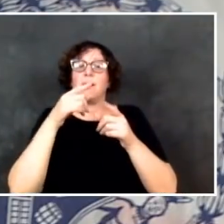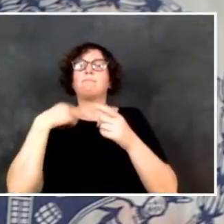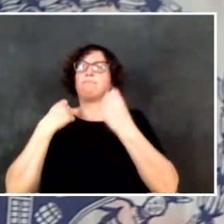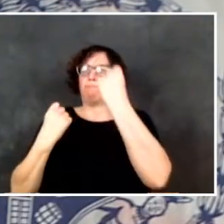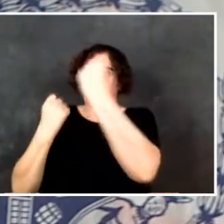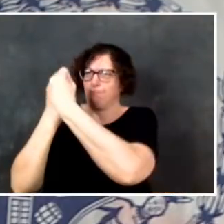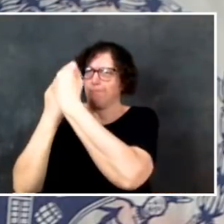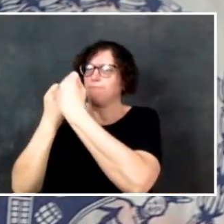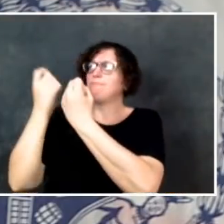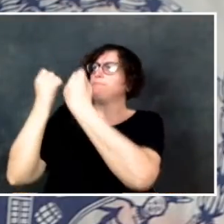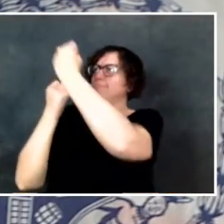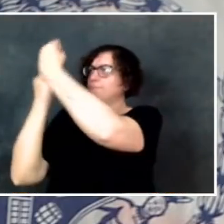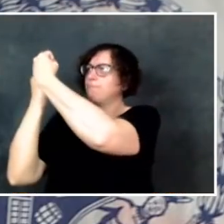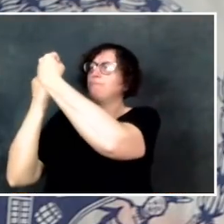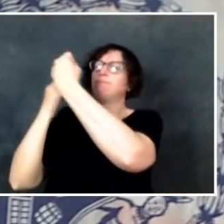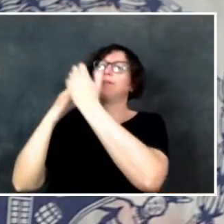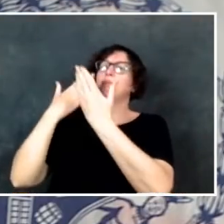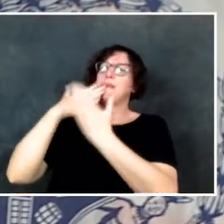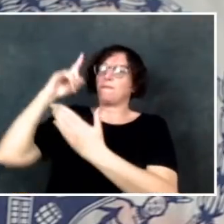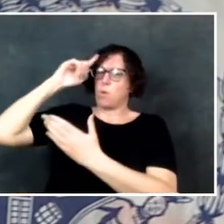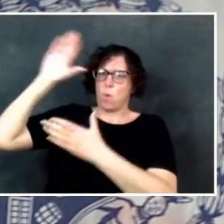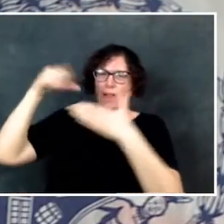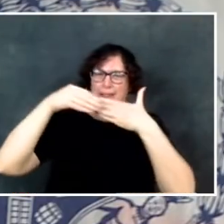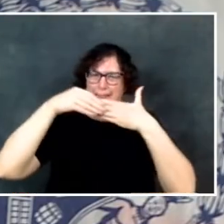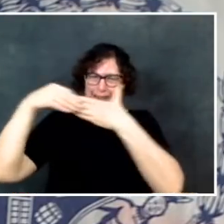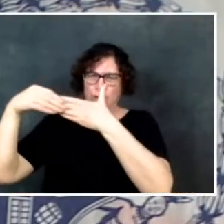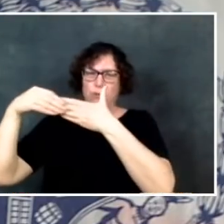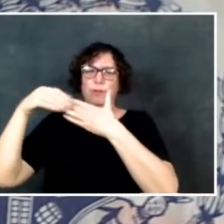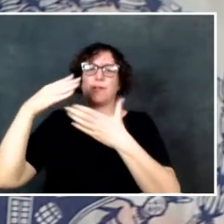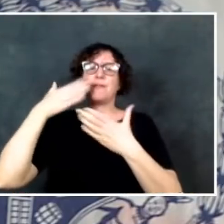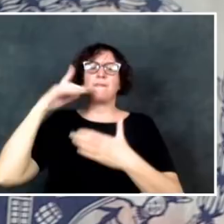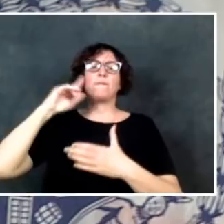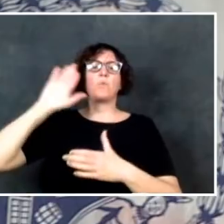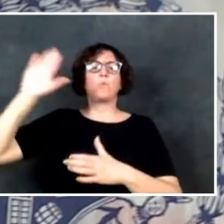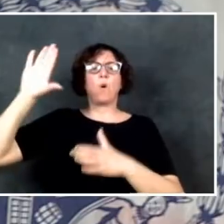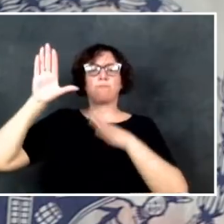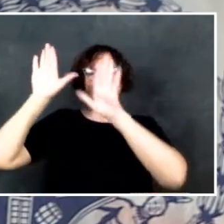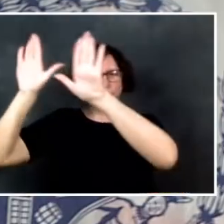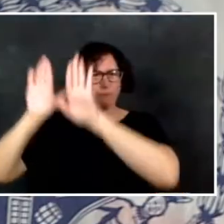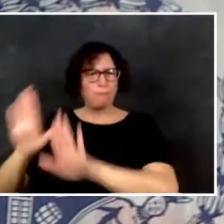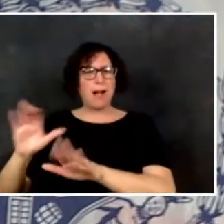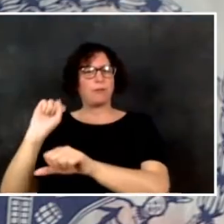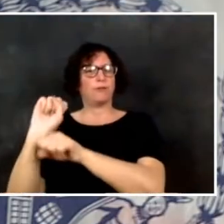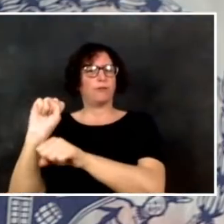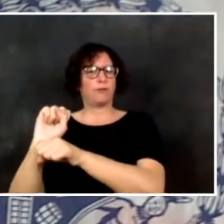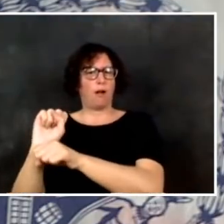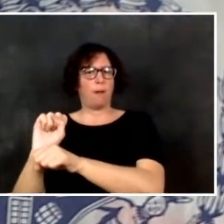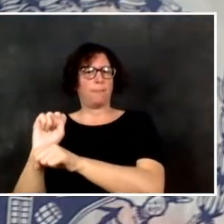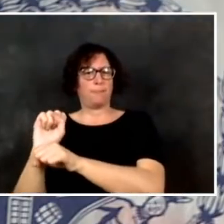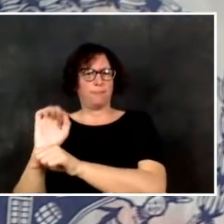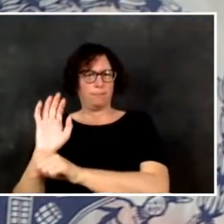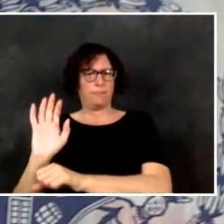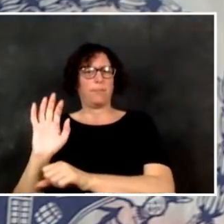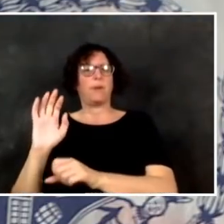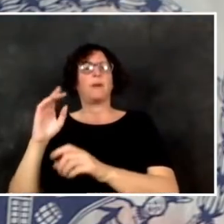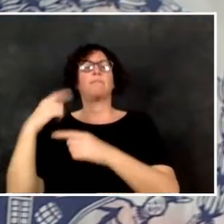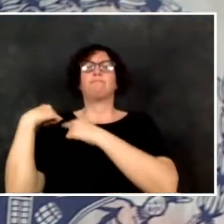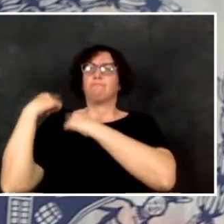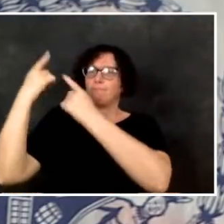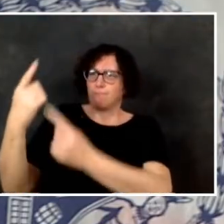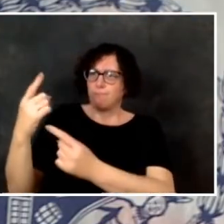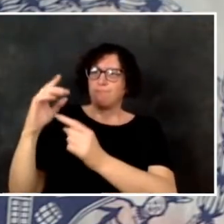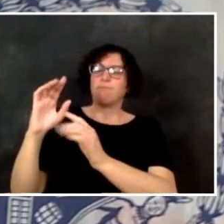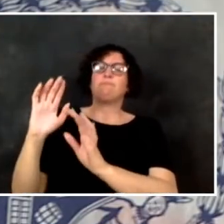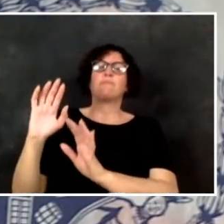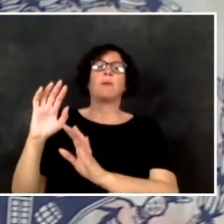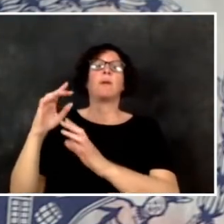times, I think he's doing a very good job. We agree, and we've looked at the main strategic things we had to do